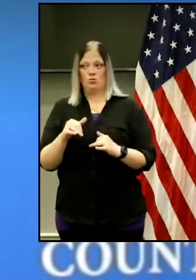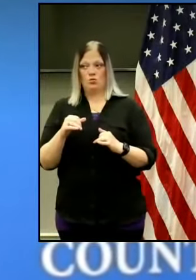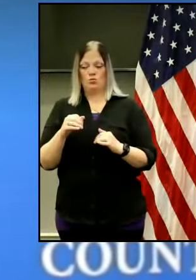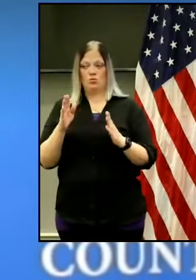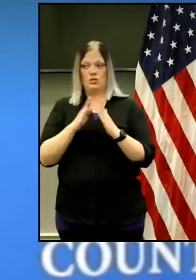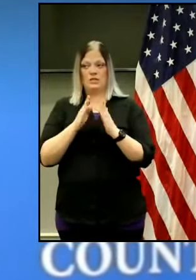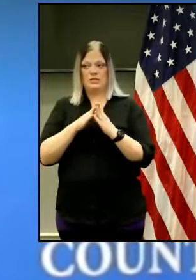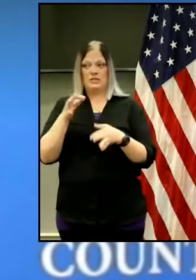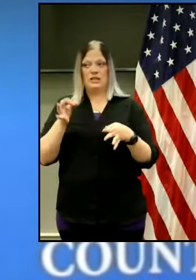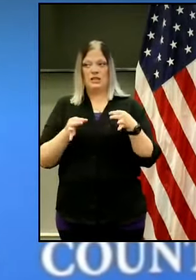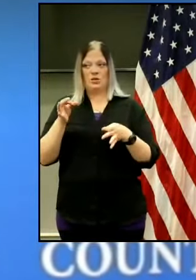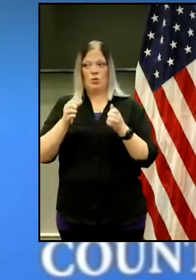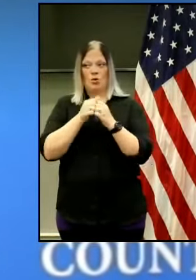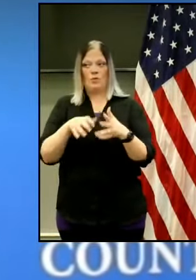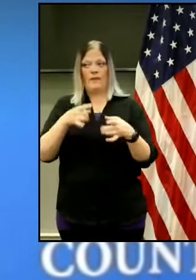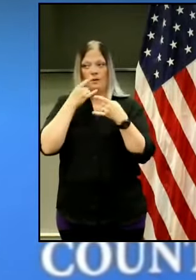city